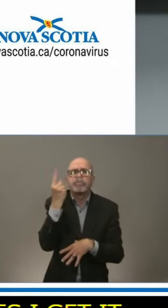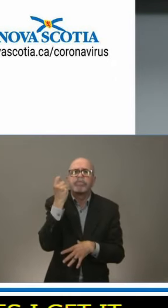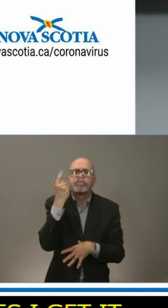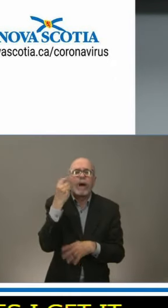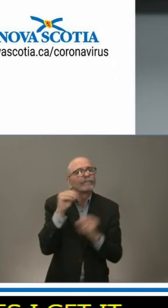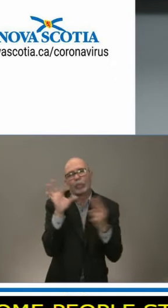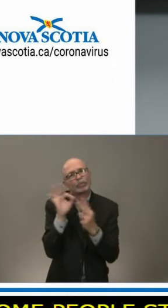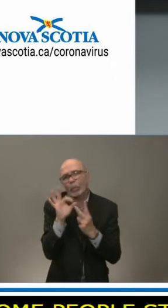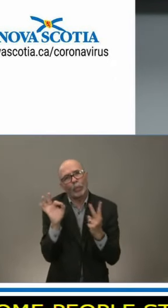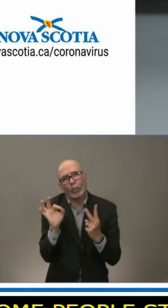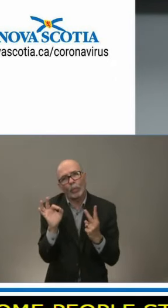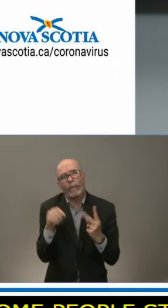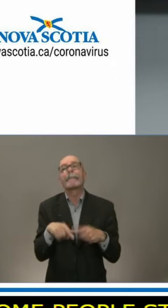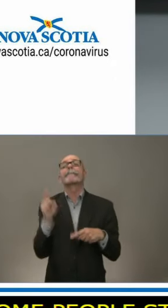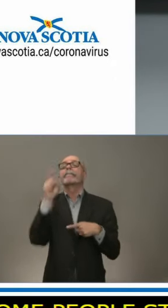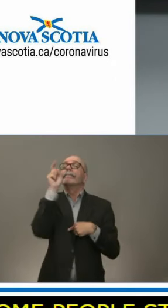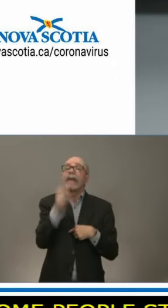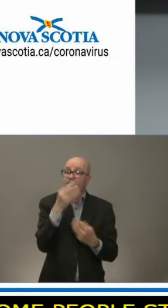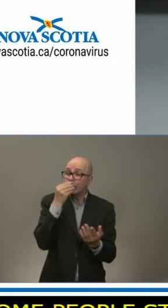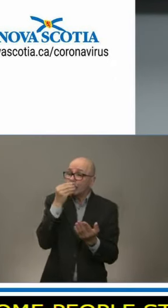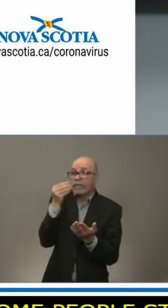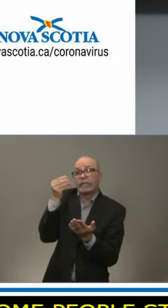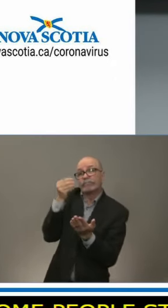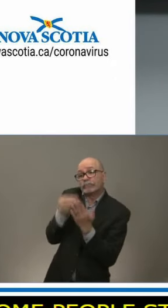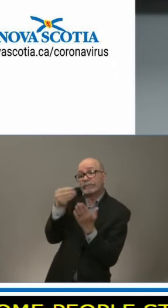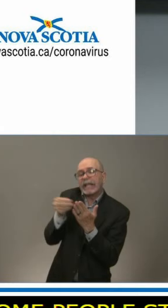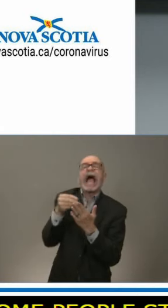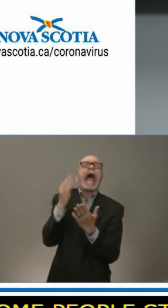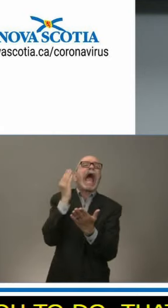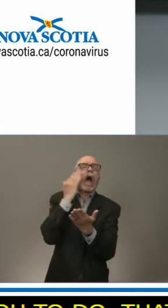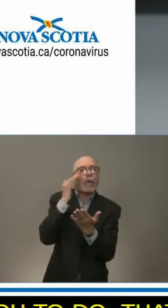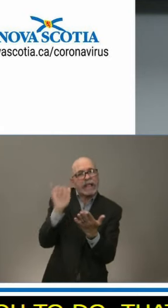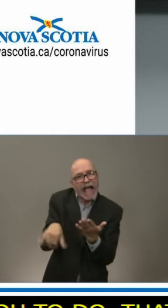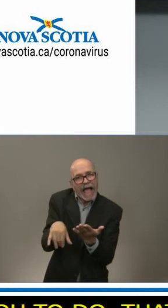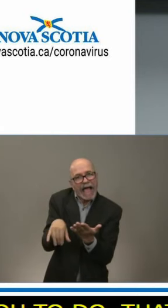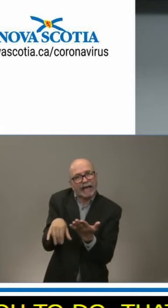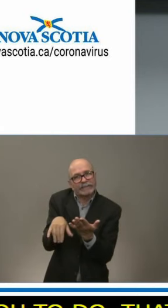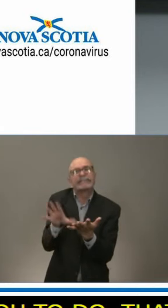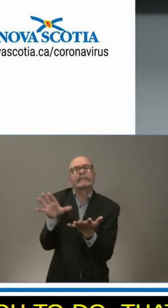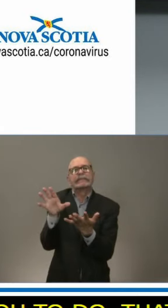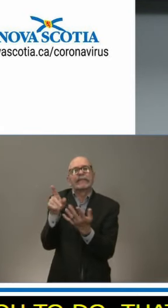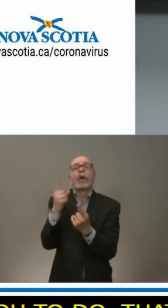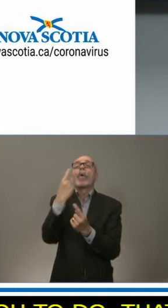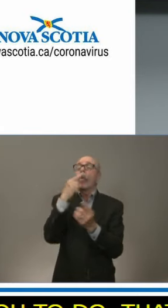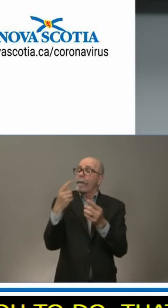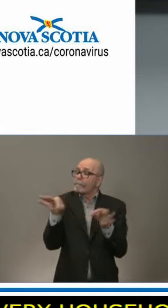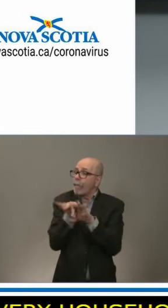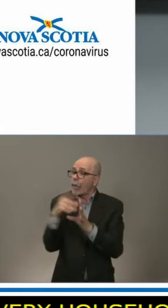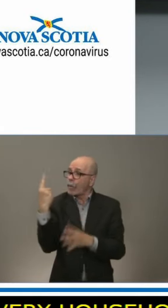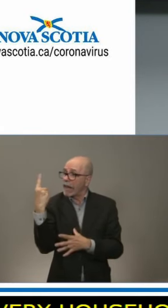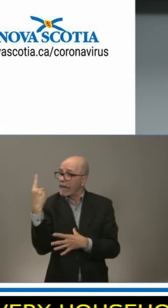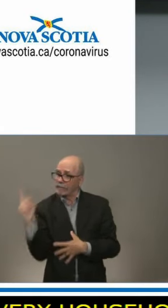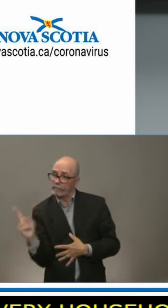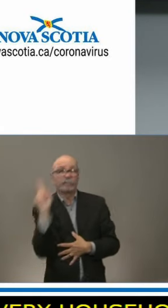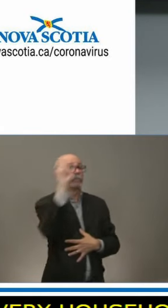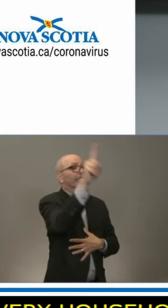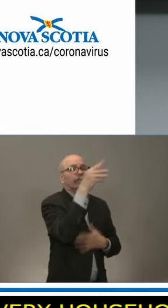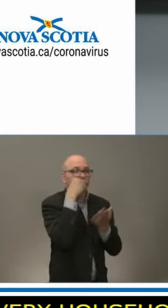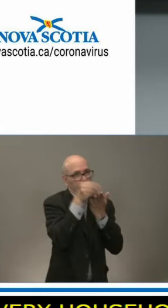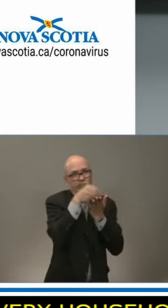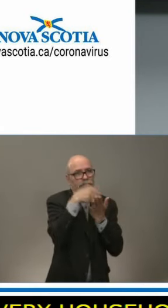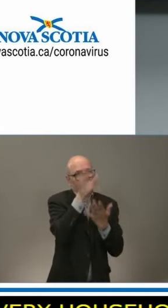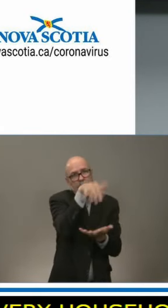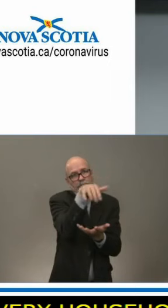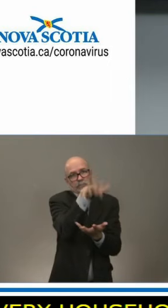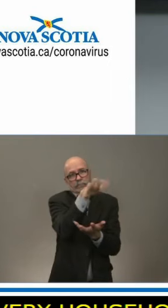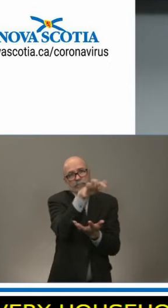and go to get the pharmacy. But there are ways we can do that responsibly.